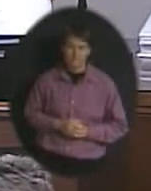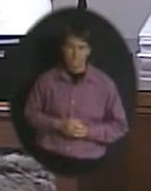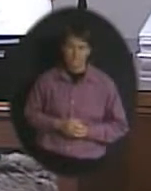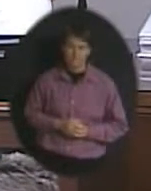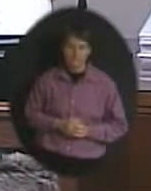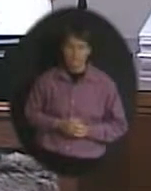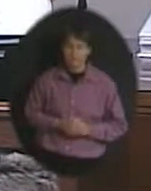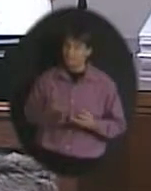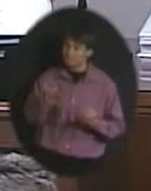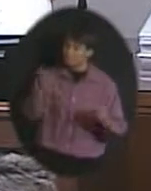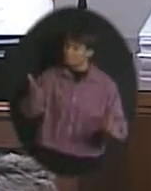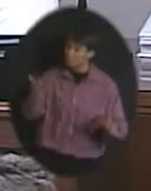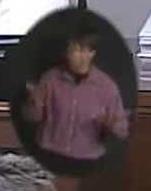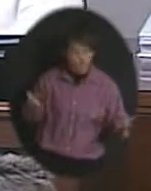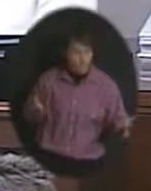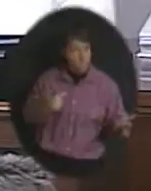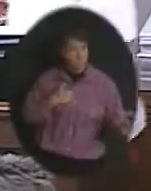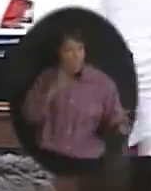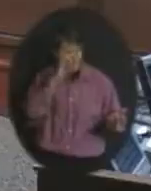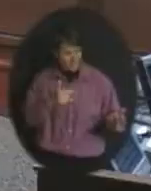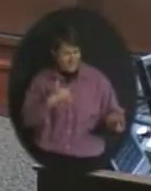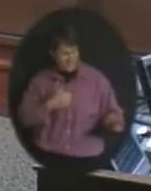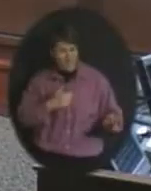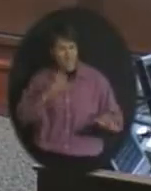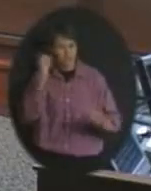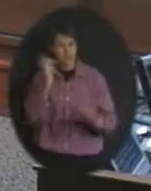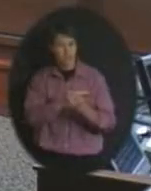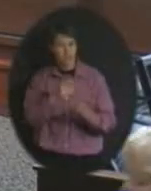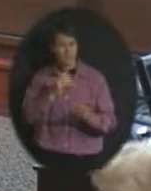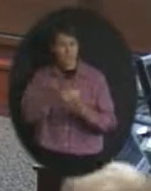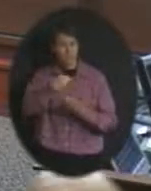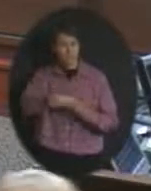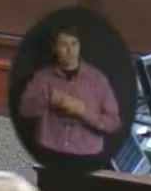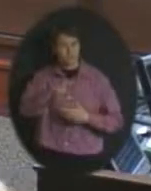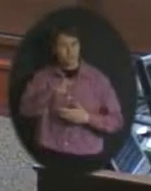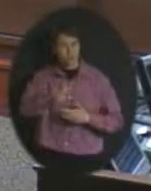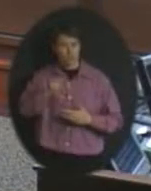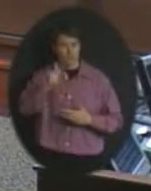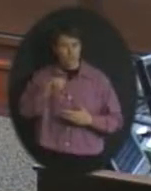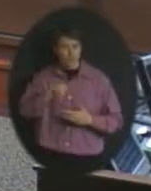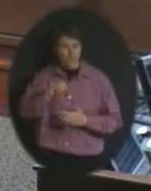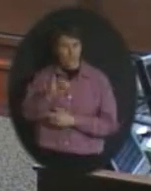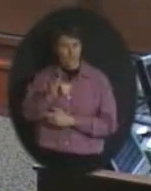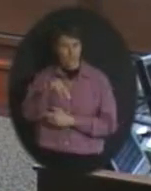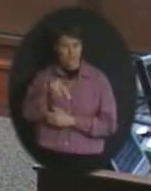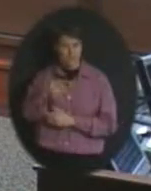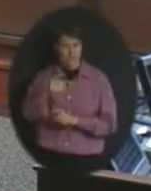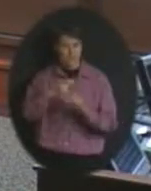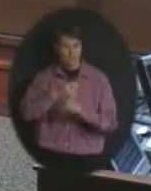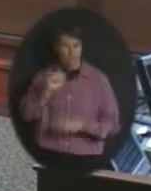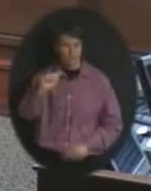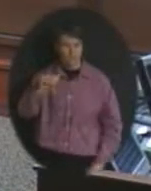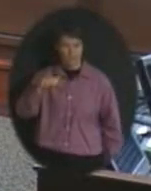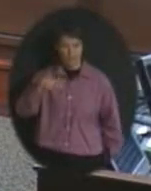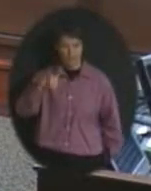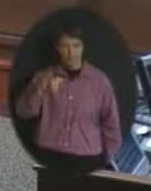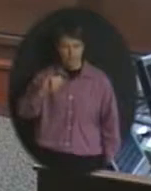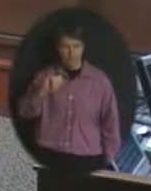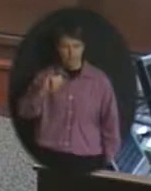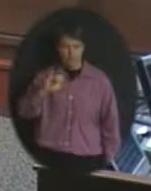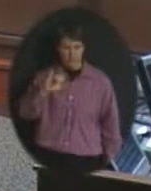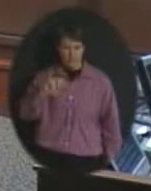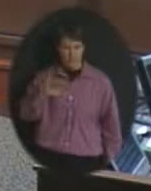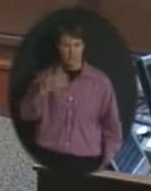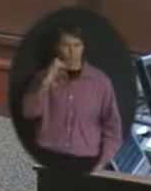Sure. Would you like to make a motion? I would. To approve the purchase of 290 iPads from Apple Inc. for